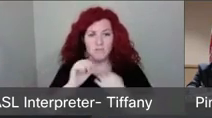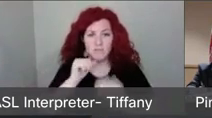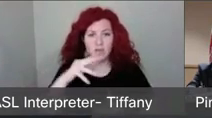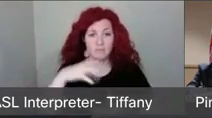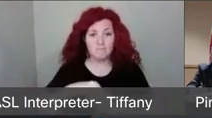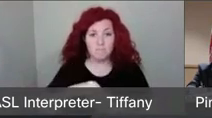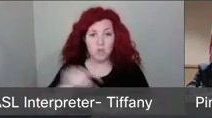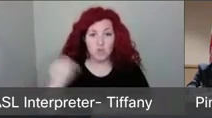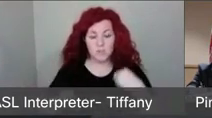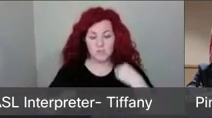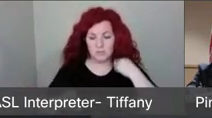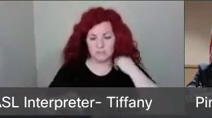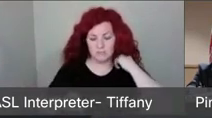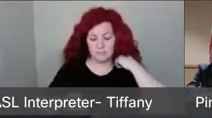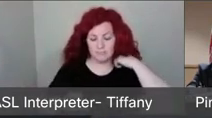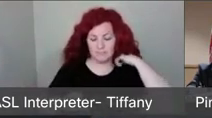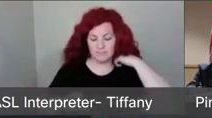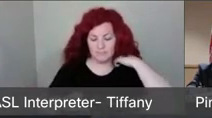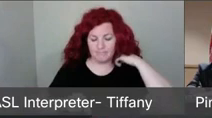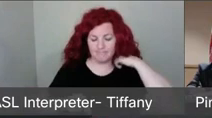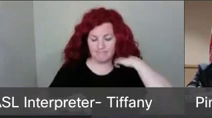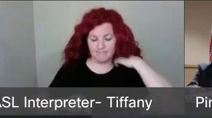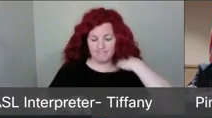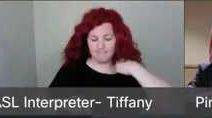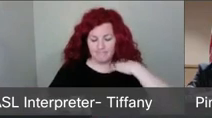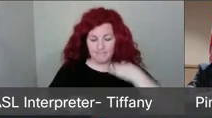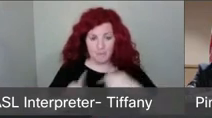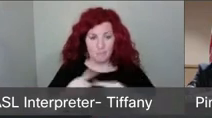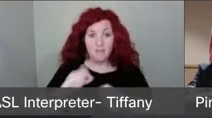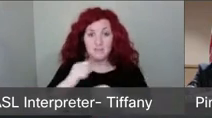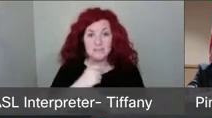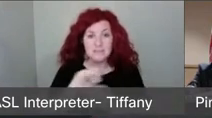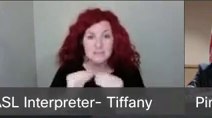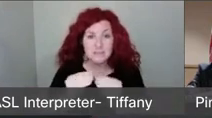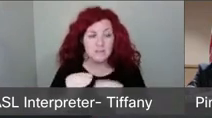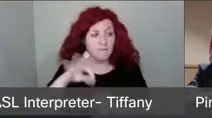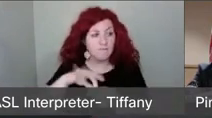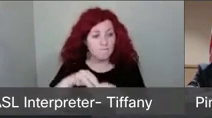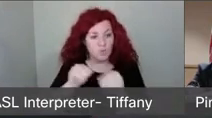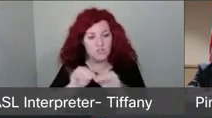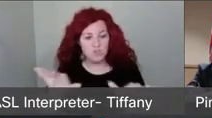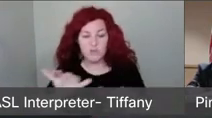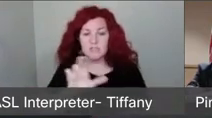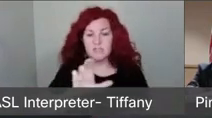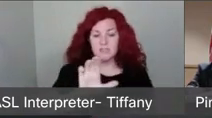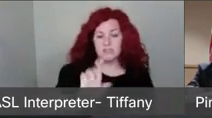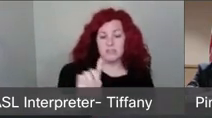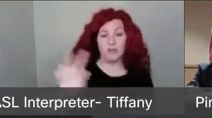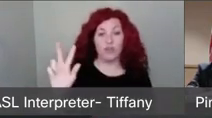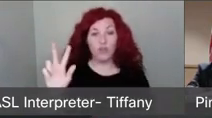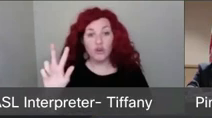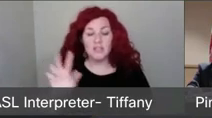Looking at the statistics, however, there's still a vote spread of 40% in CD3 and 17%